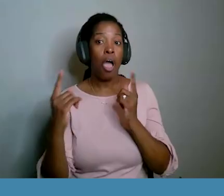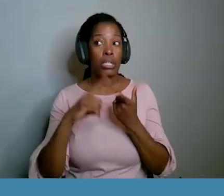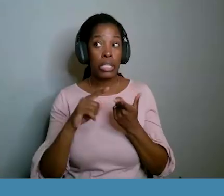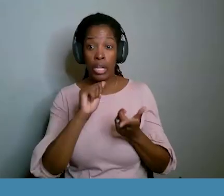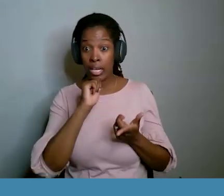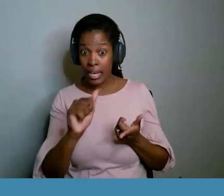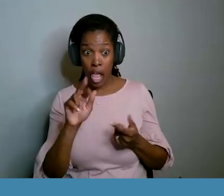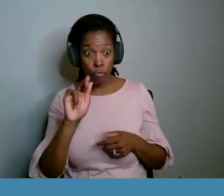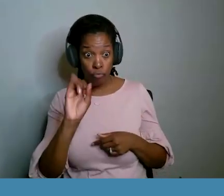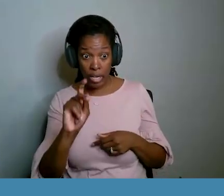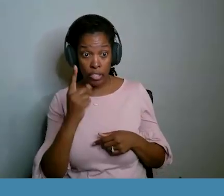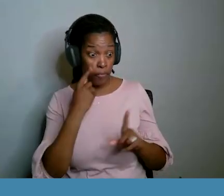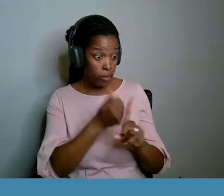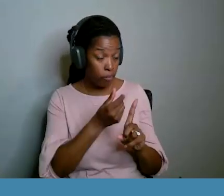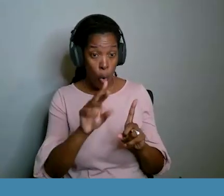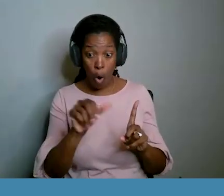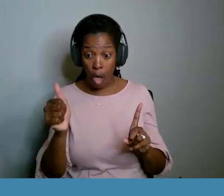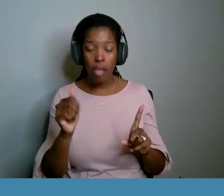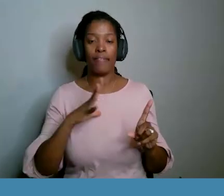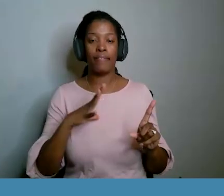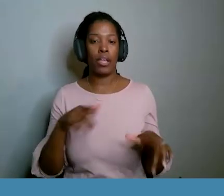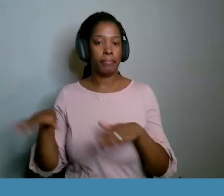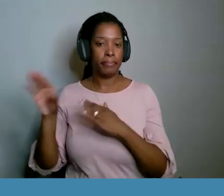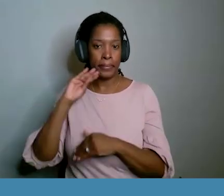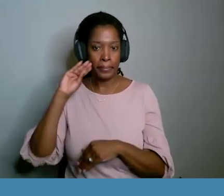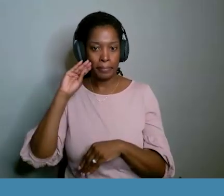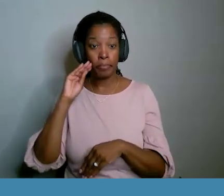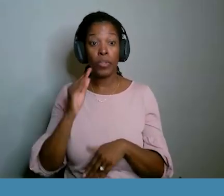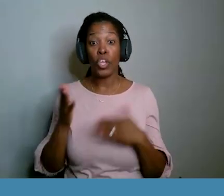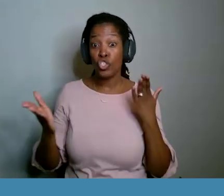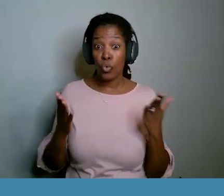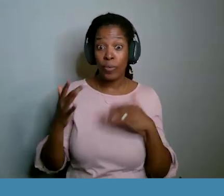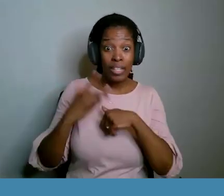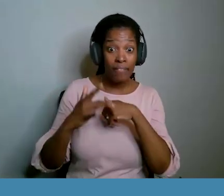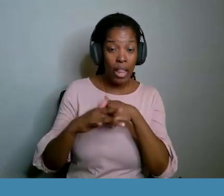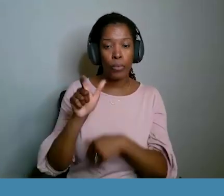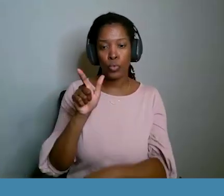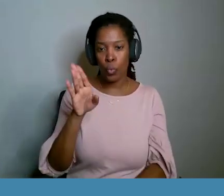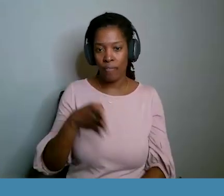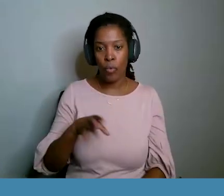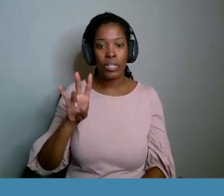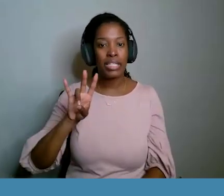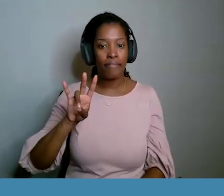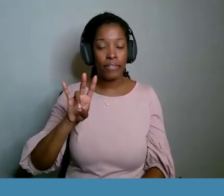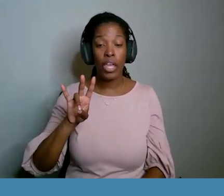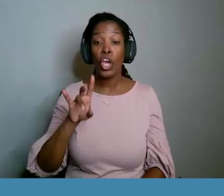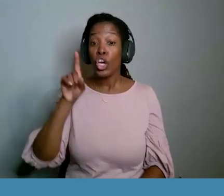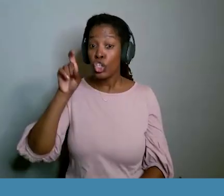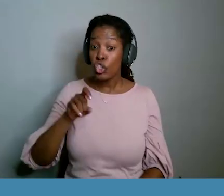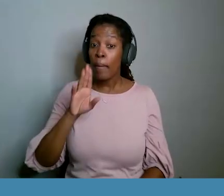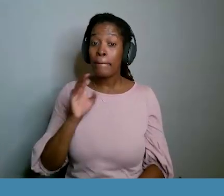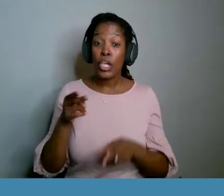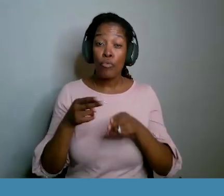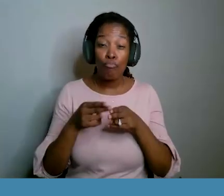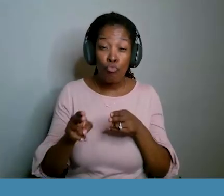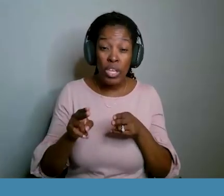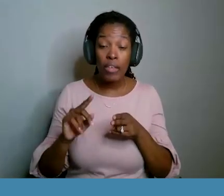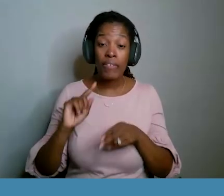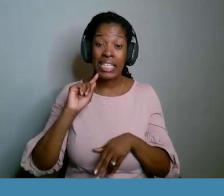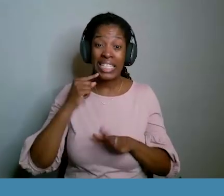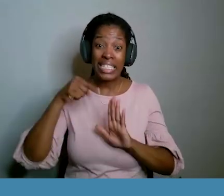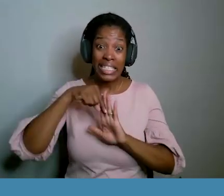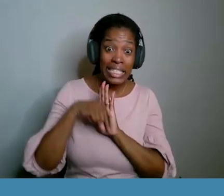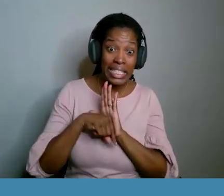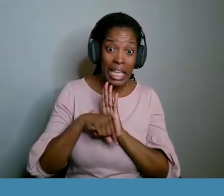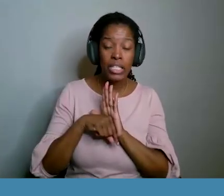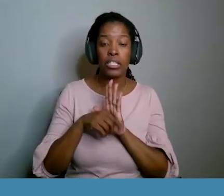or others. Services at a receiving facility are available 24/7, and they're intended to be brief, intensive alternatives to